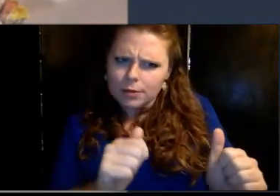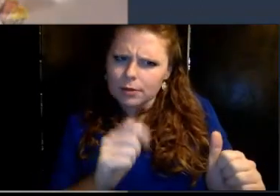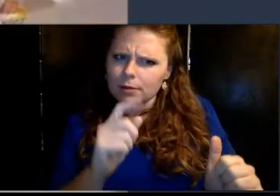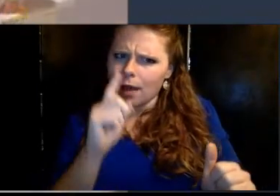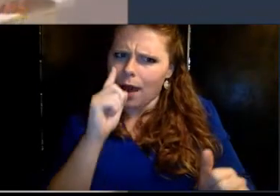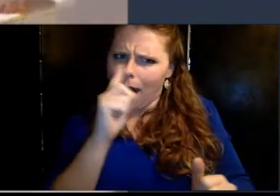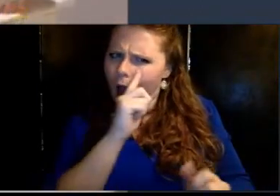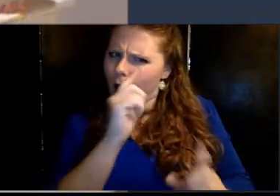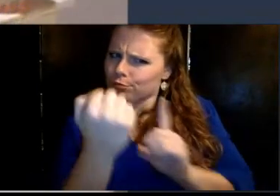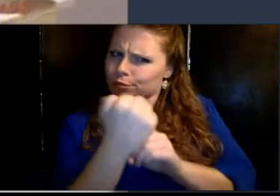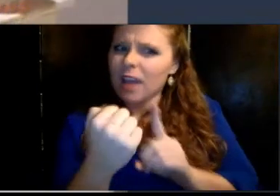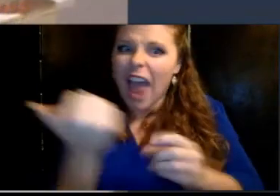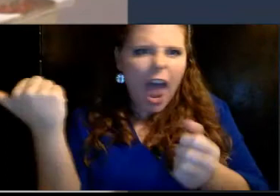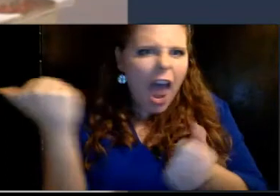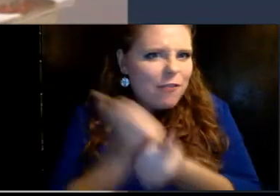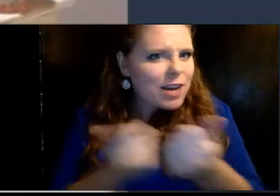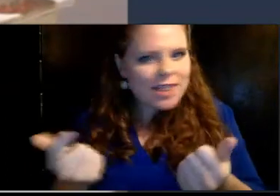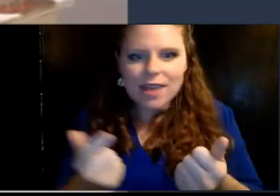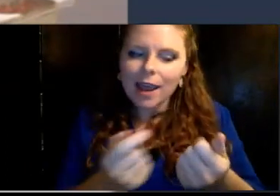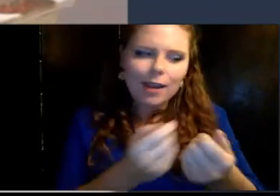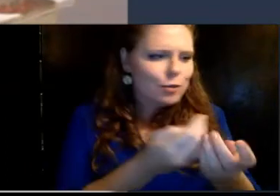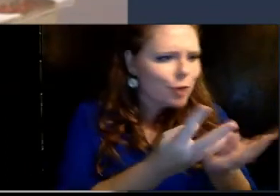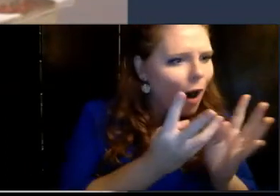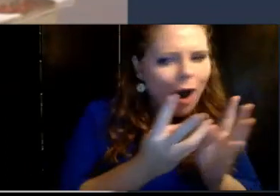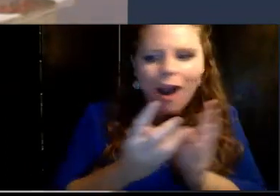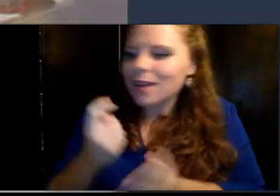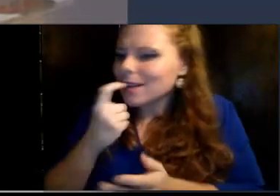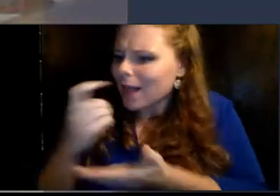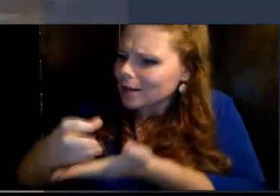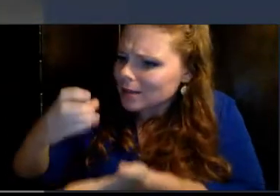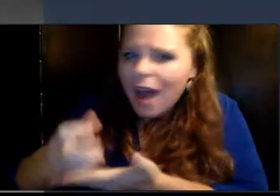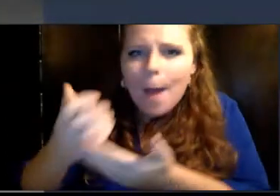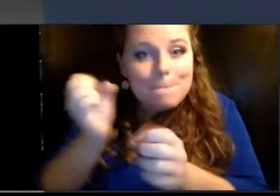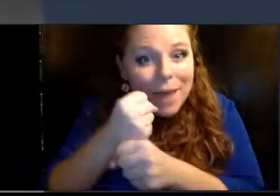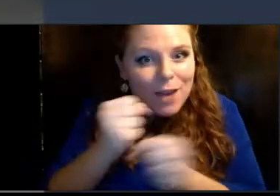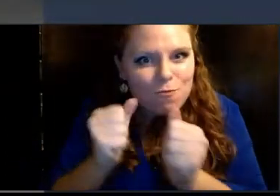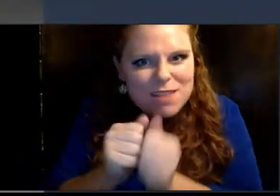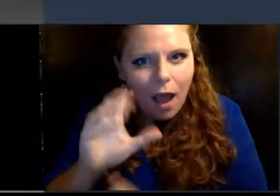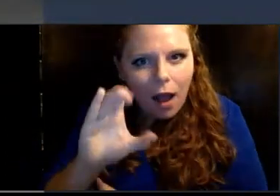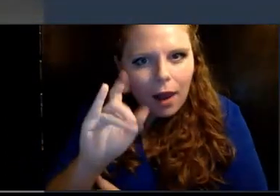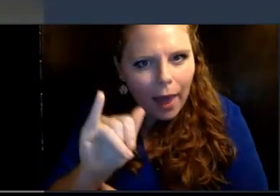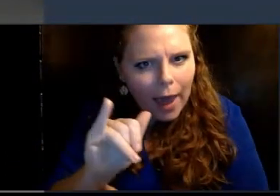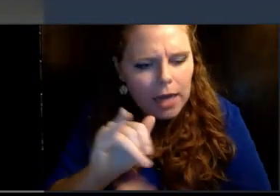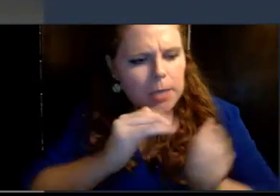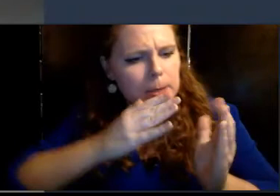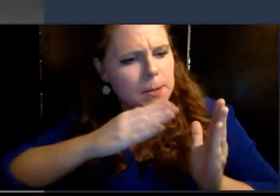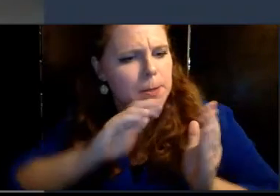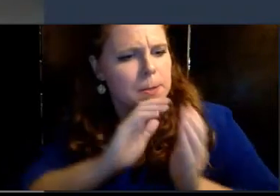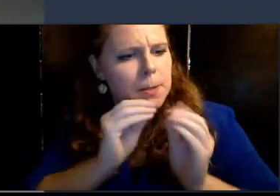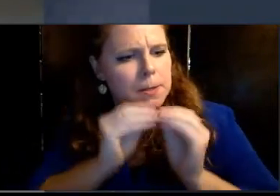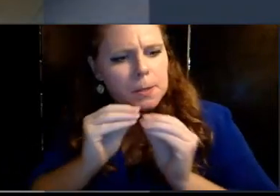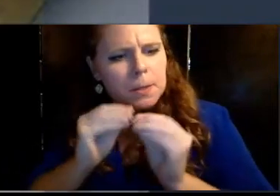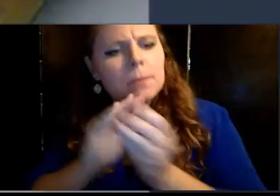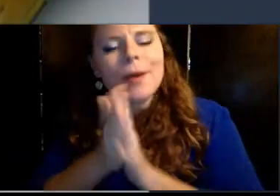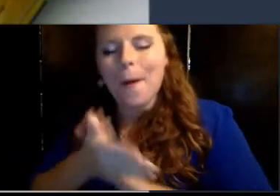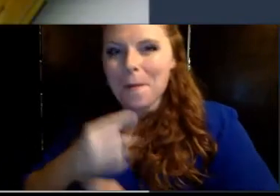eye. Everything in his sculptures, from the playing cards to the glass bottles, are all made from clay and finished to look real. His work